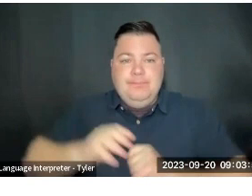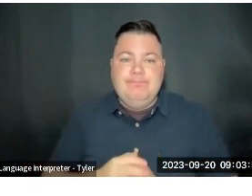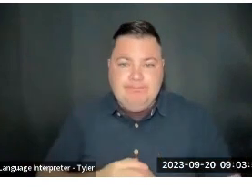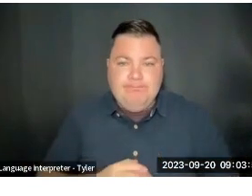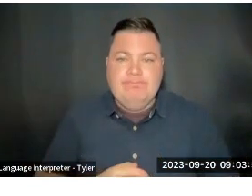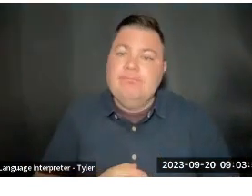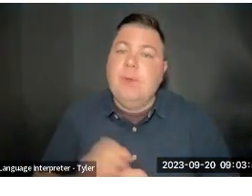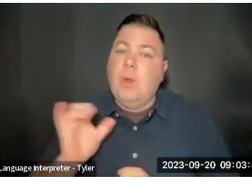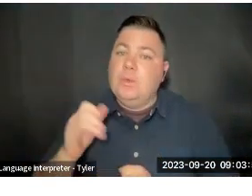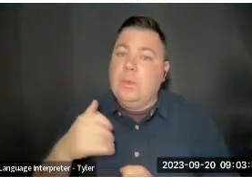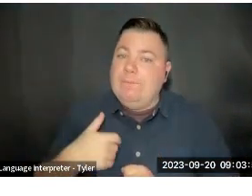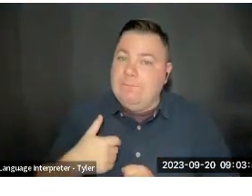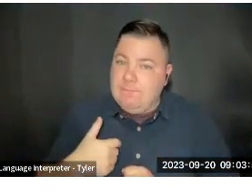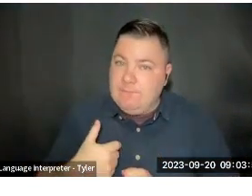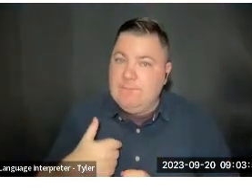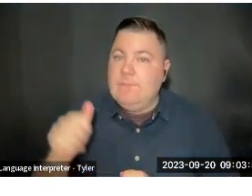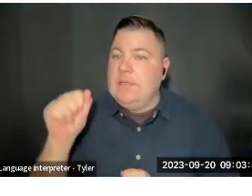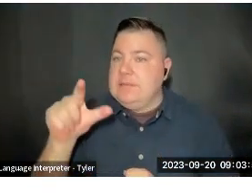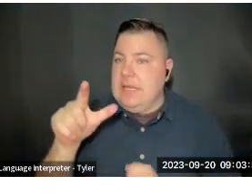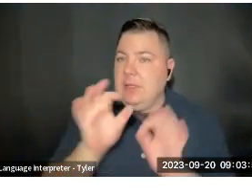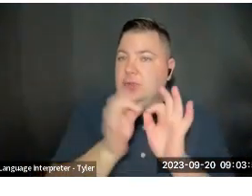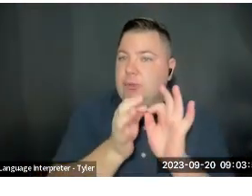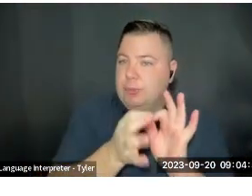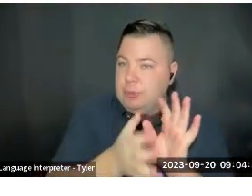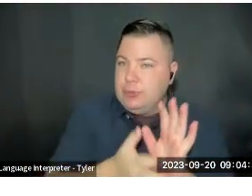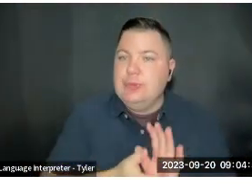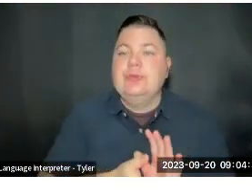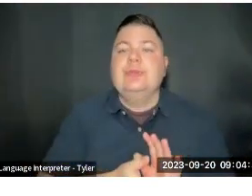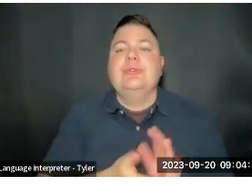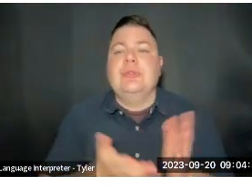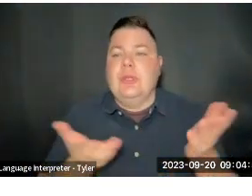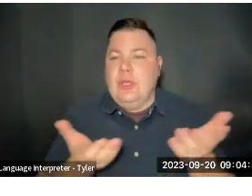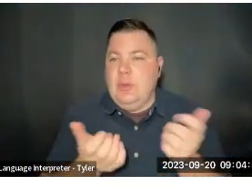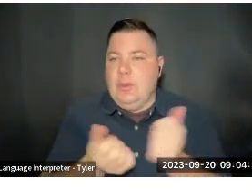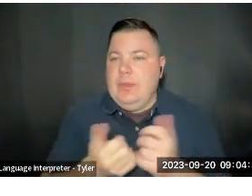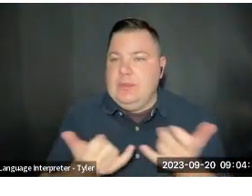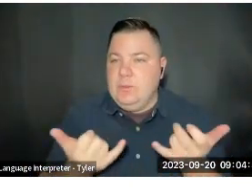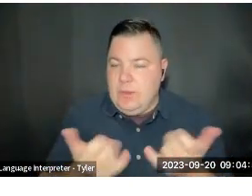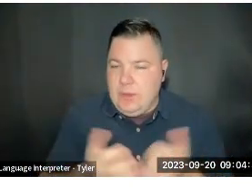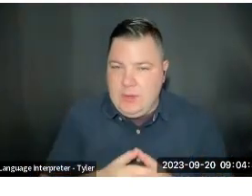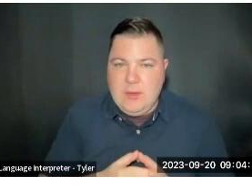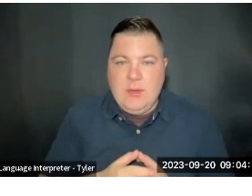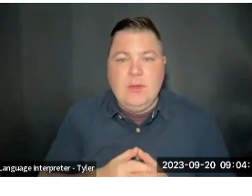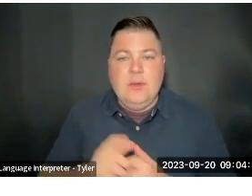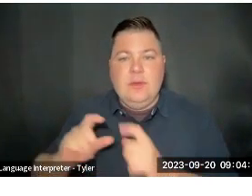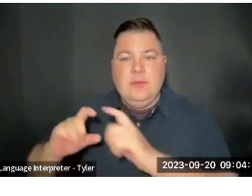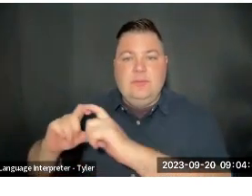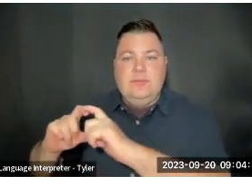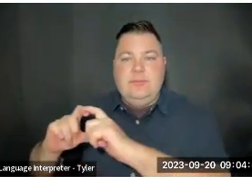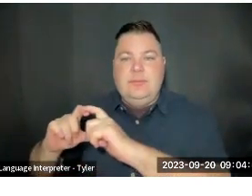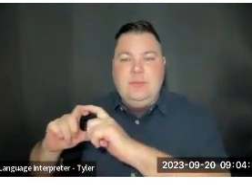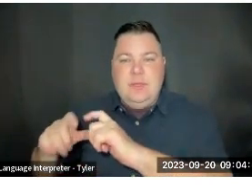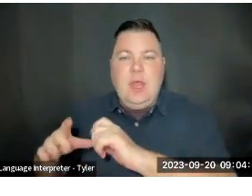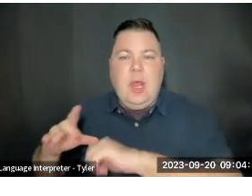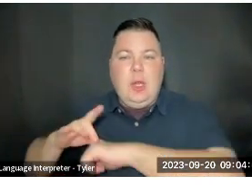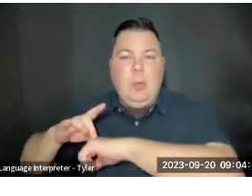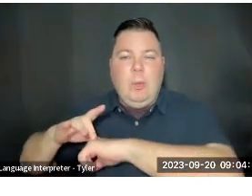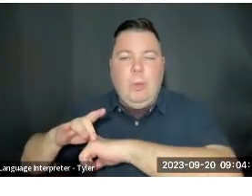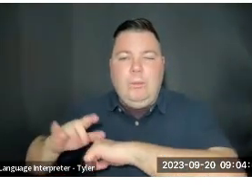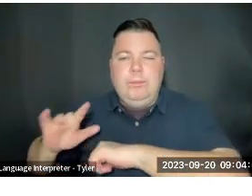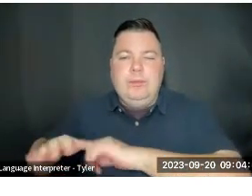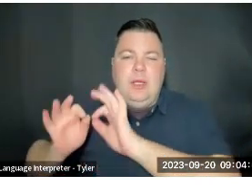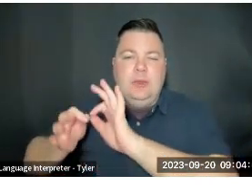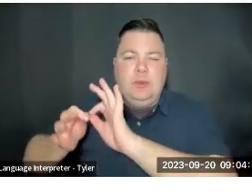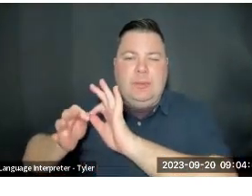also have ASL interpreters here with us today. Select the interpretation option on your menu, which